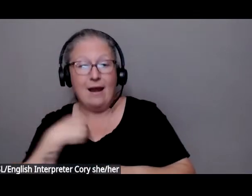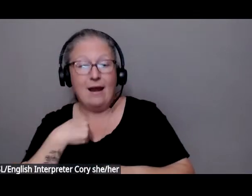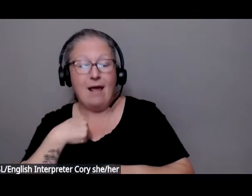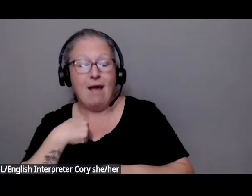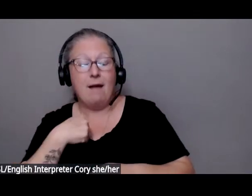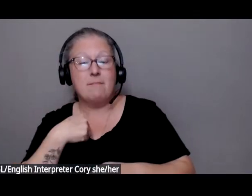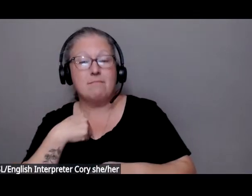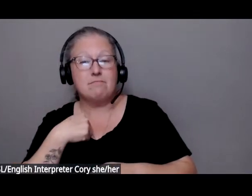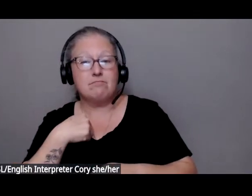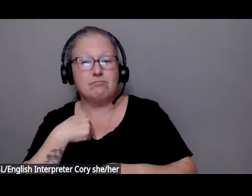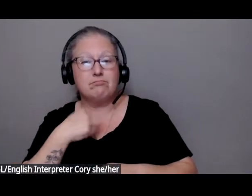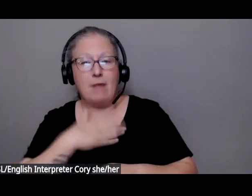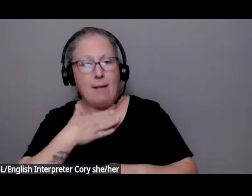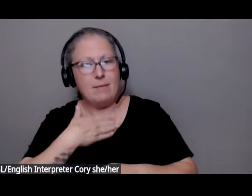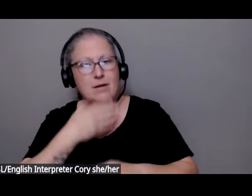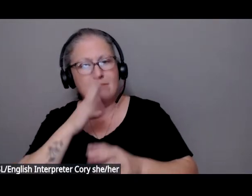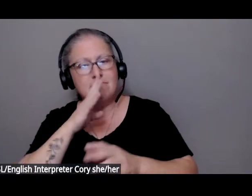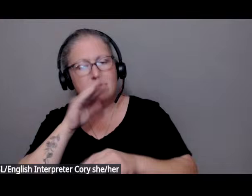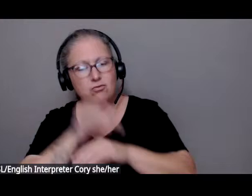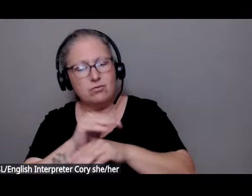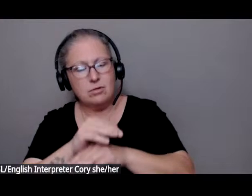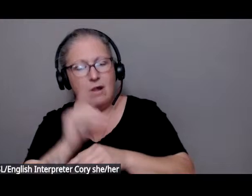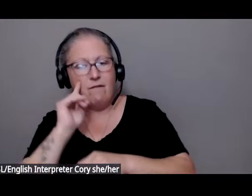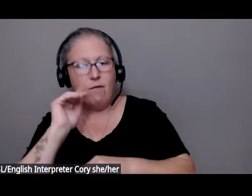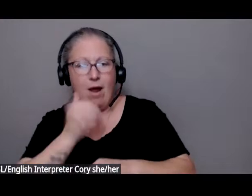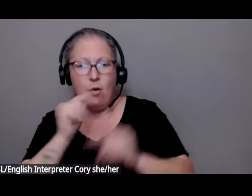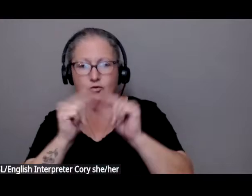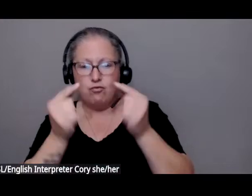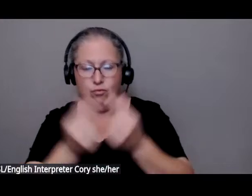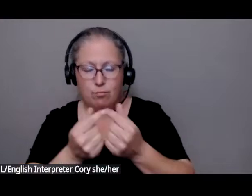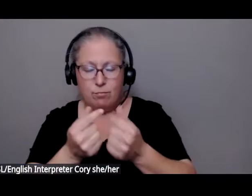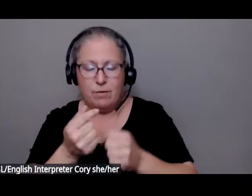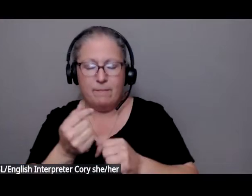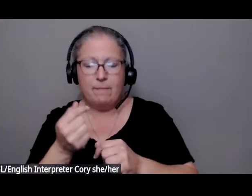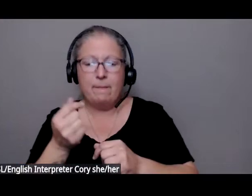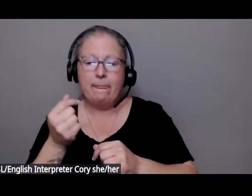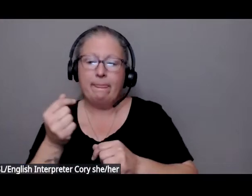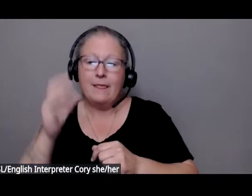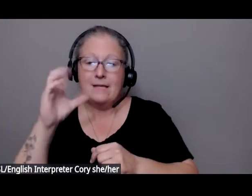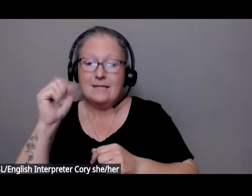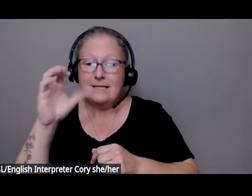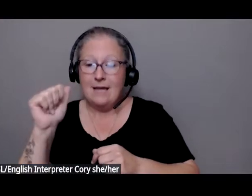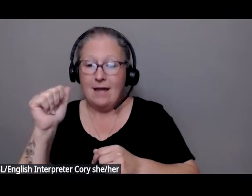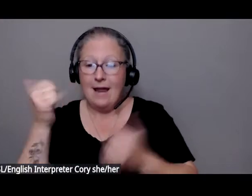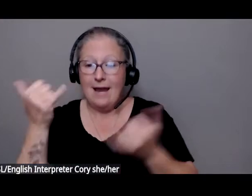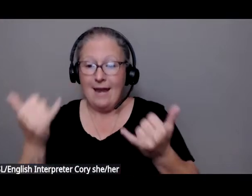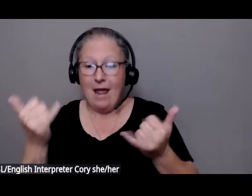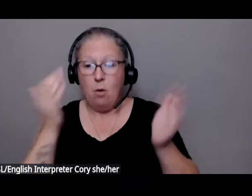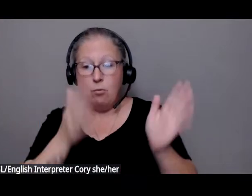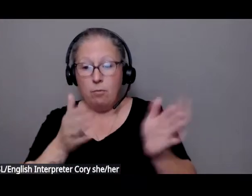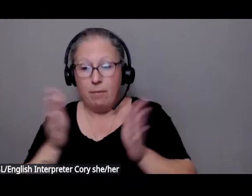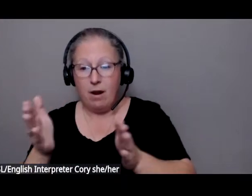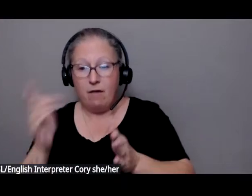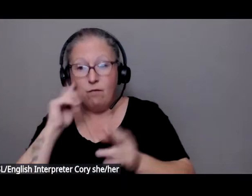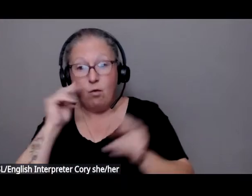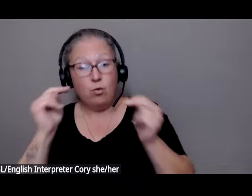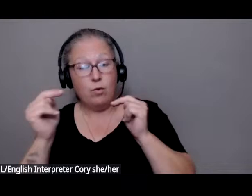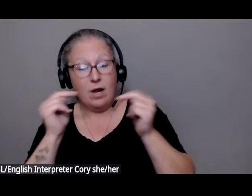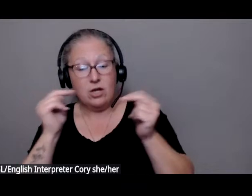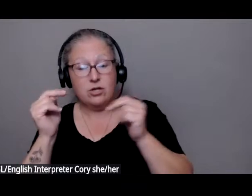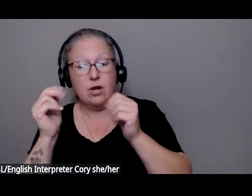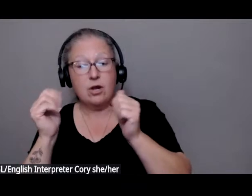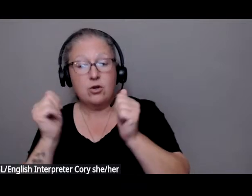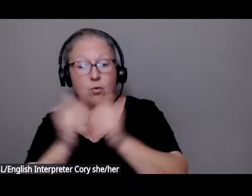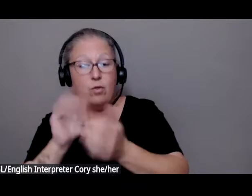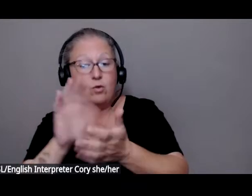to speak to you tonight on behalf of our group. CSEA is now preparing for negotiations with